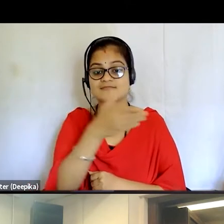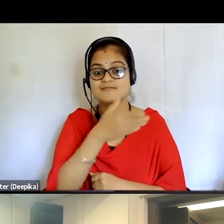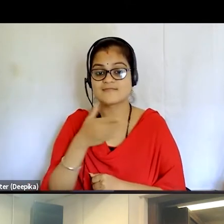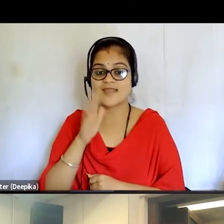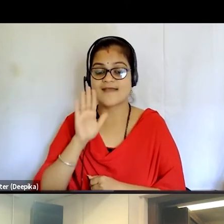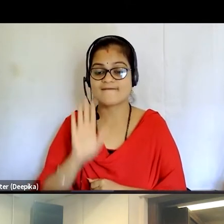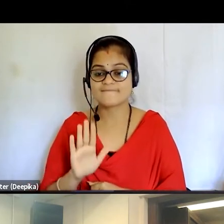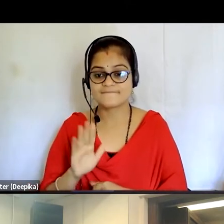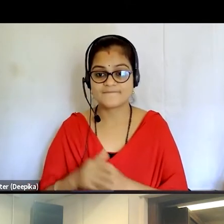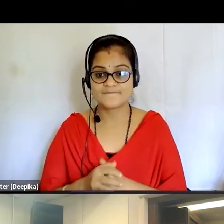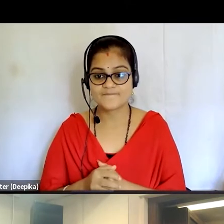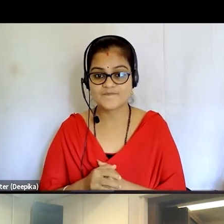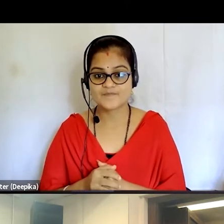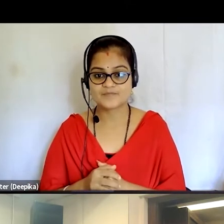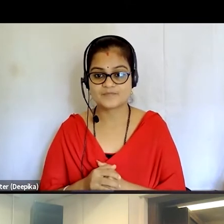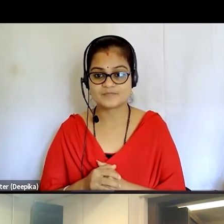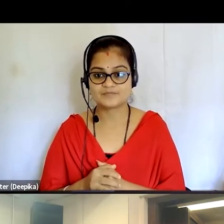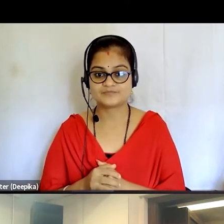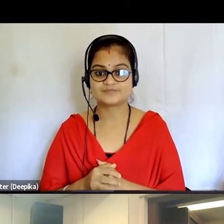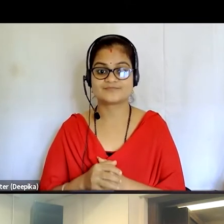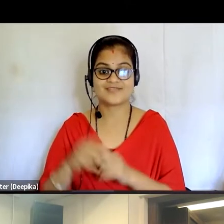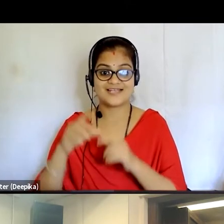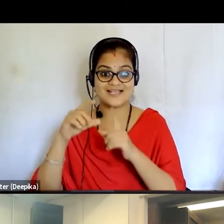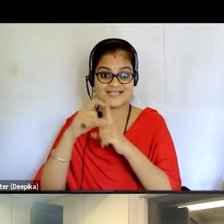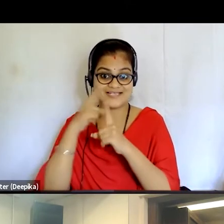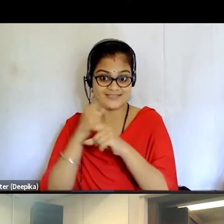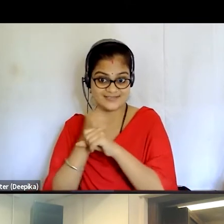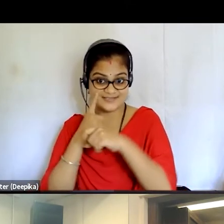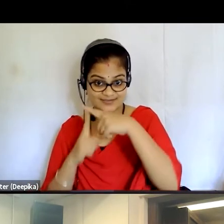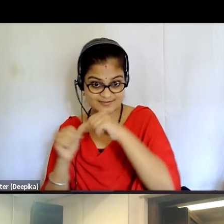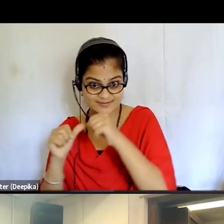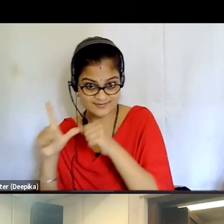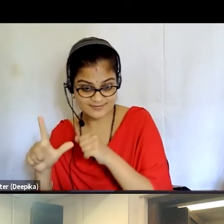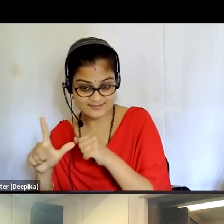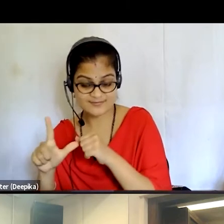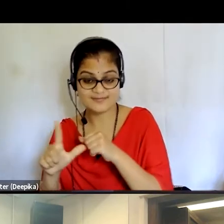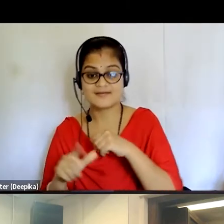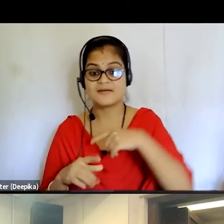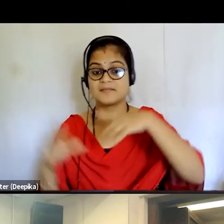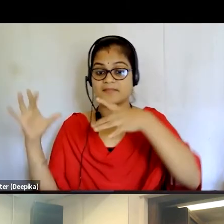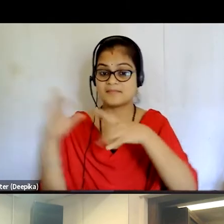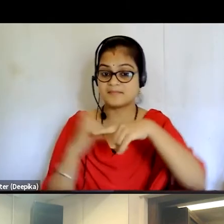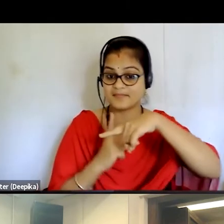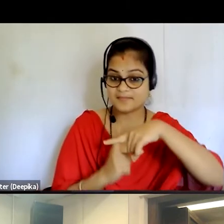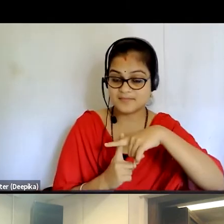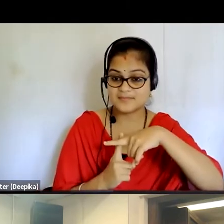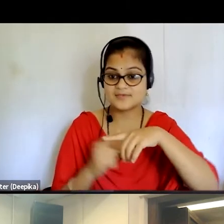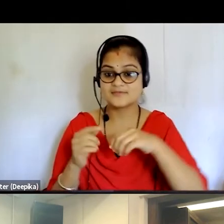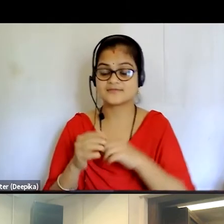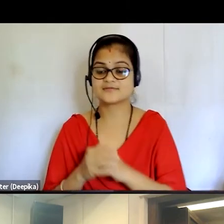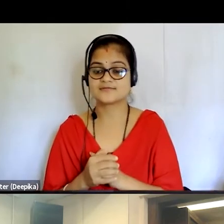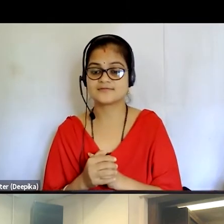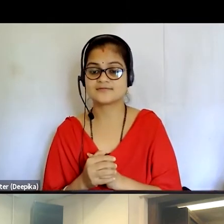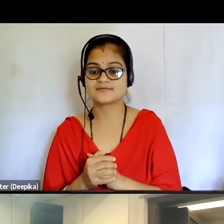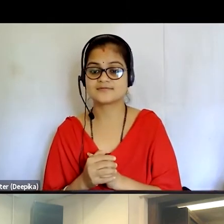because of the explosion of digital and the explosion of, or the, you know,